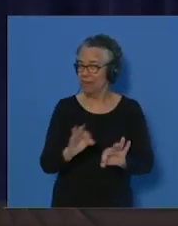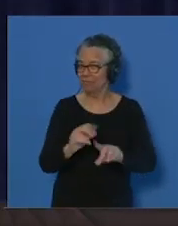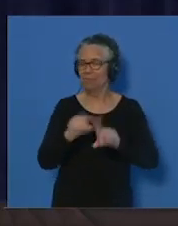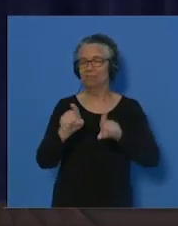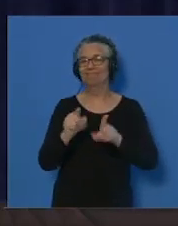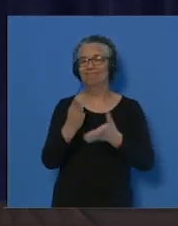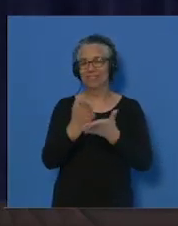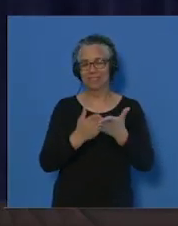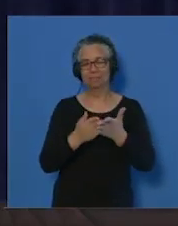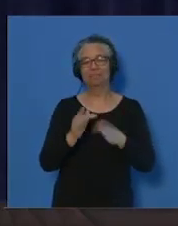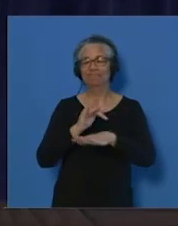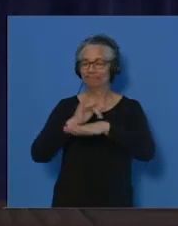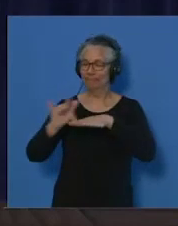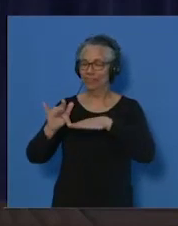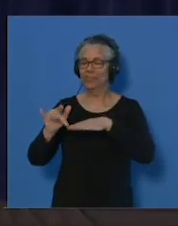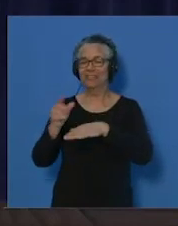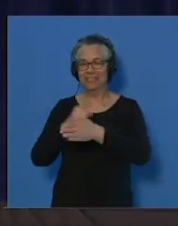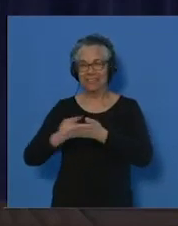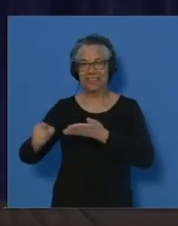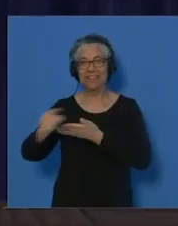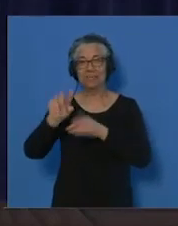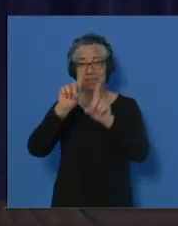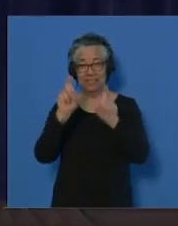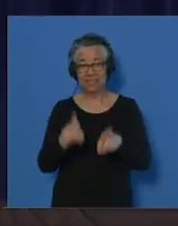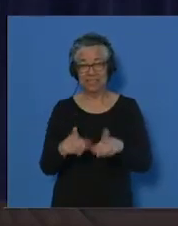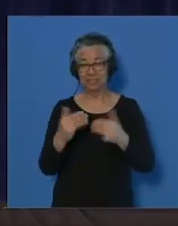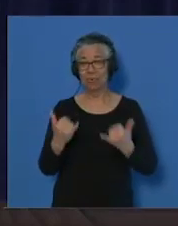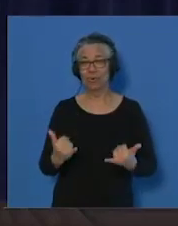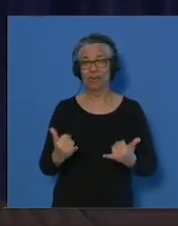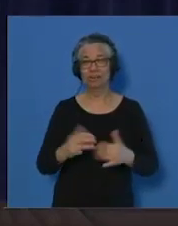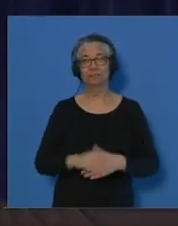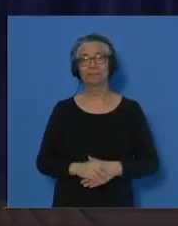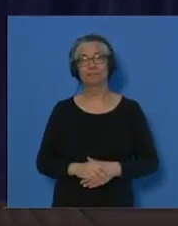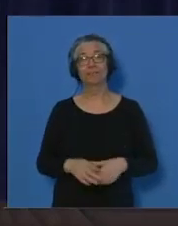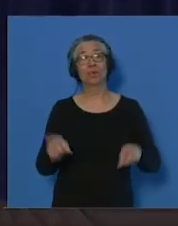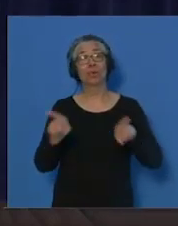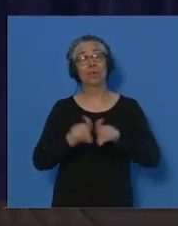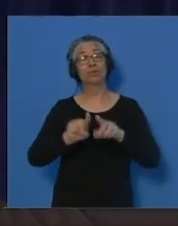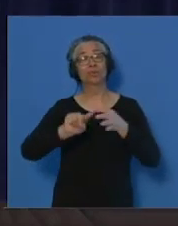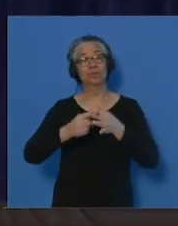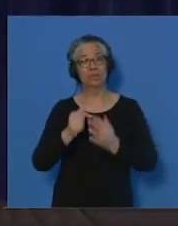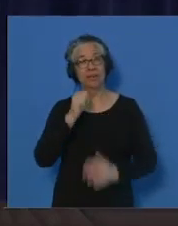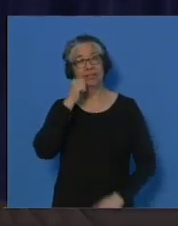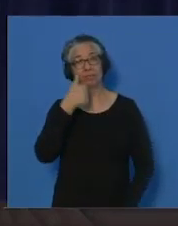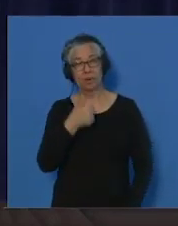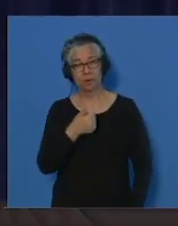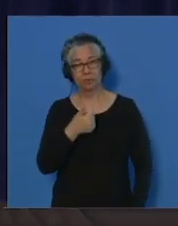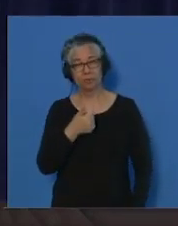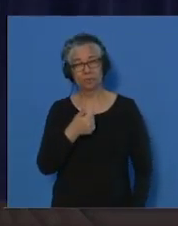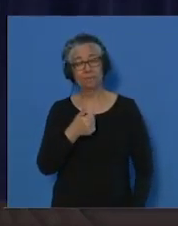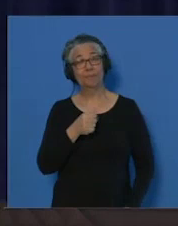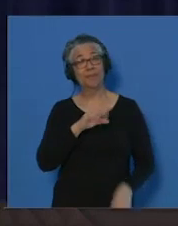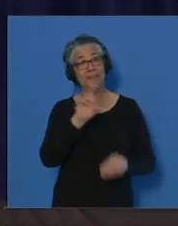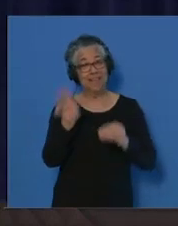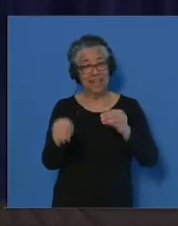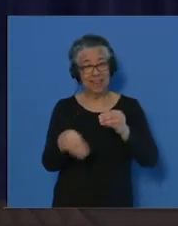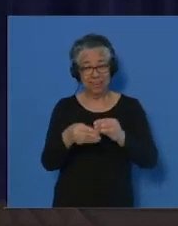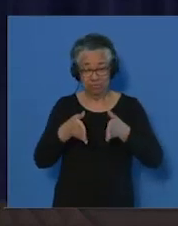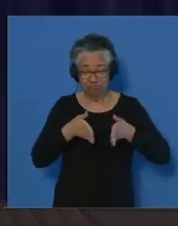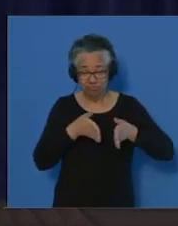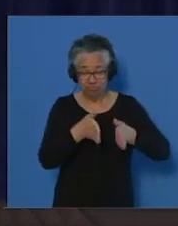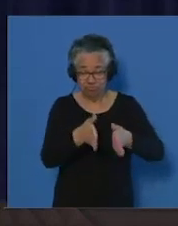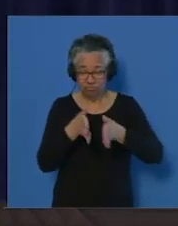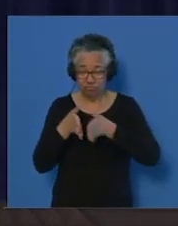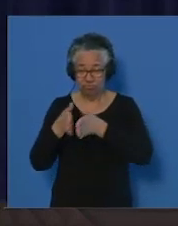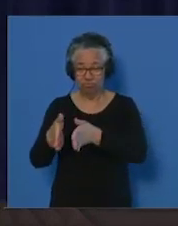for next week's testing currently. Also, starting tomorrow, an additional lane will be open for